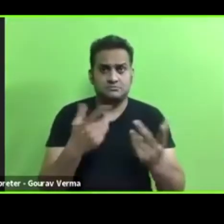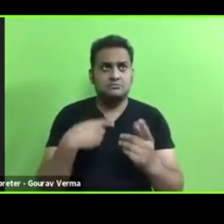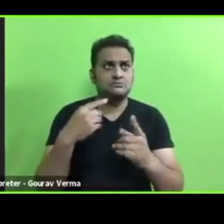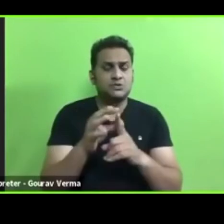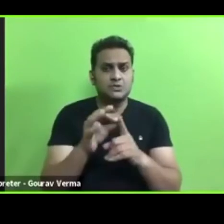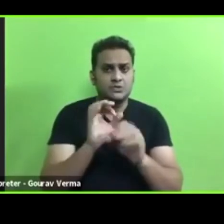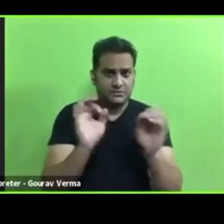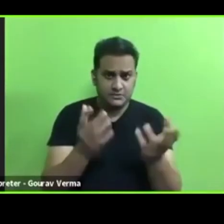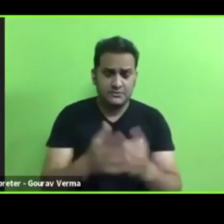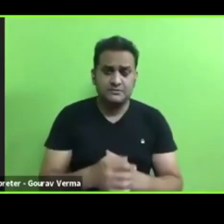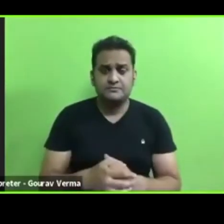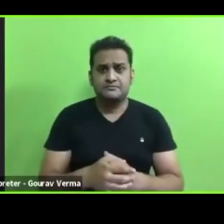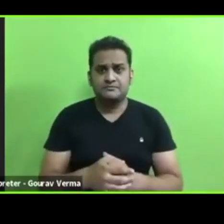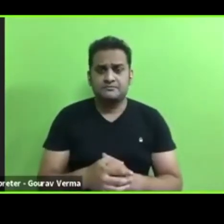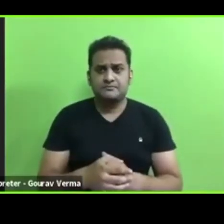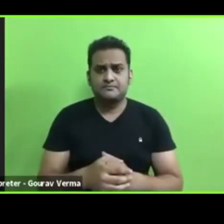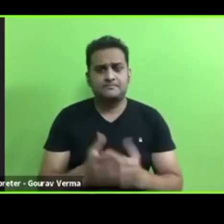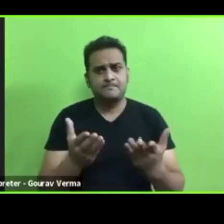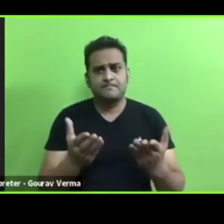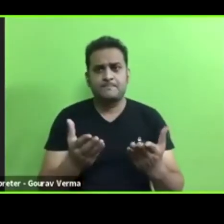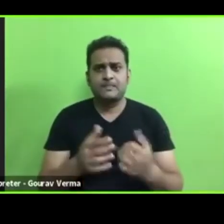that there is no